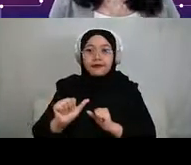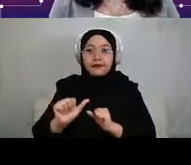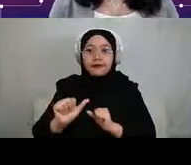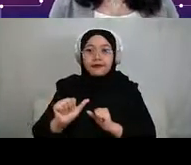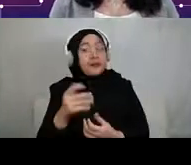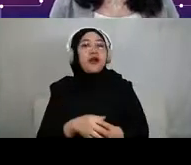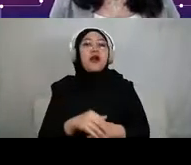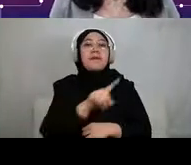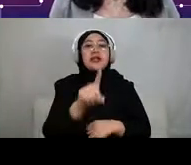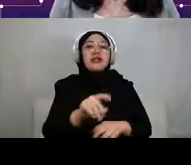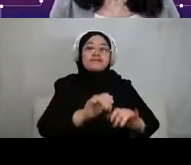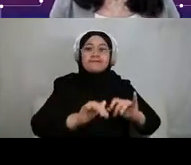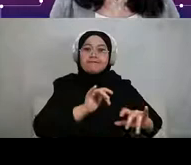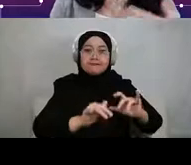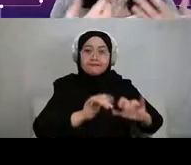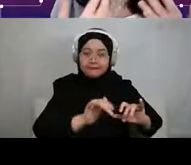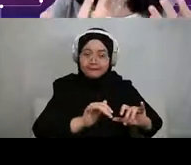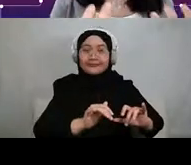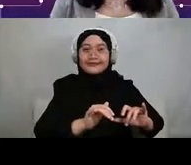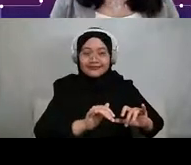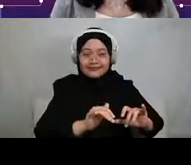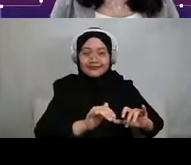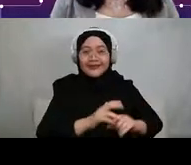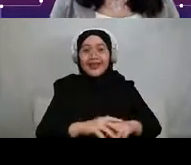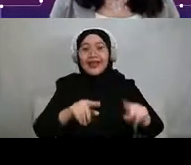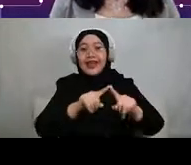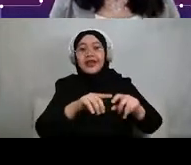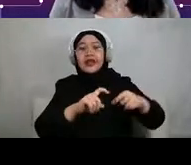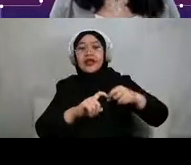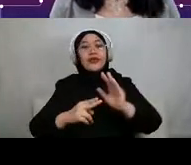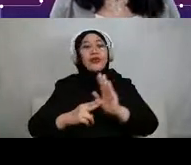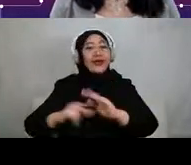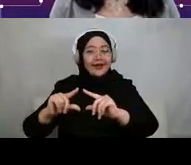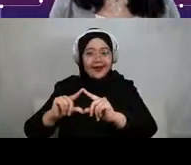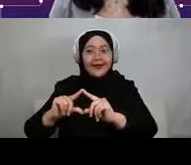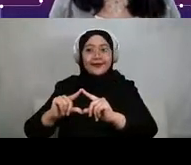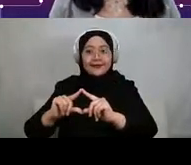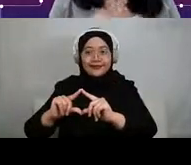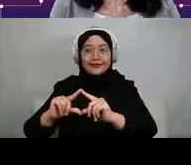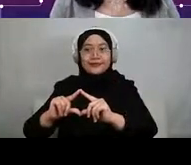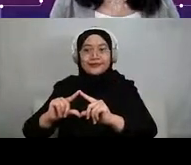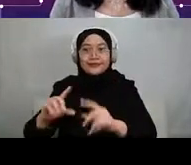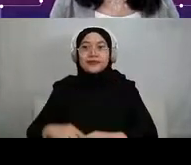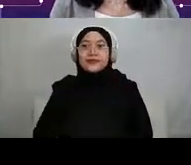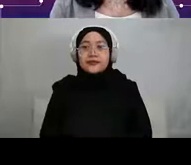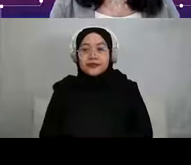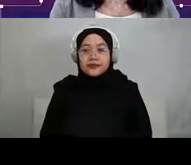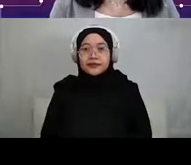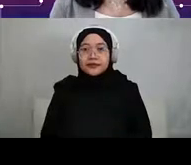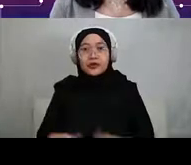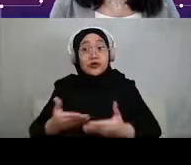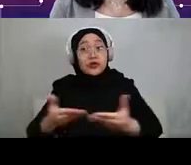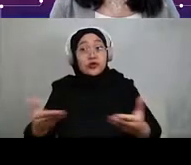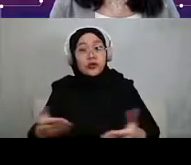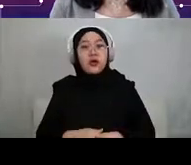Zoom Q&A box to pose your questions for the panelists and also speakers this morning.